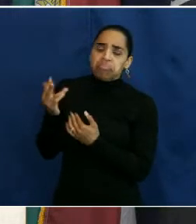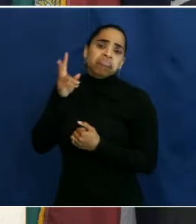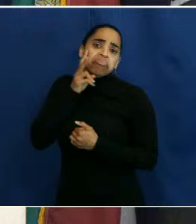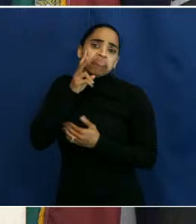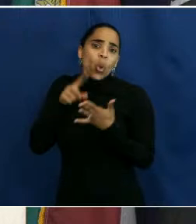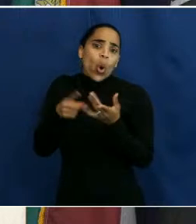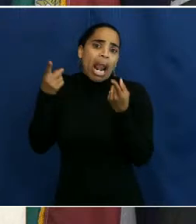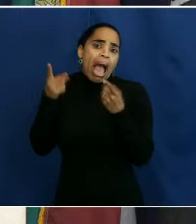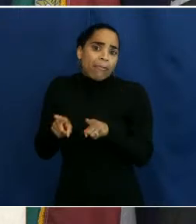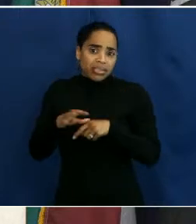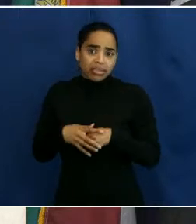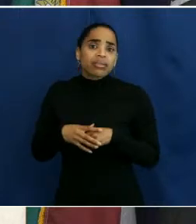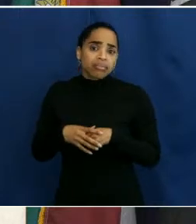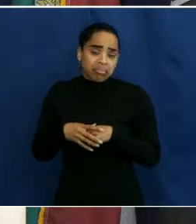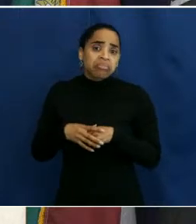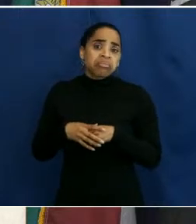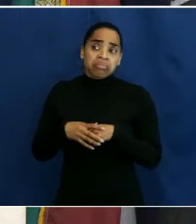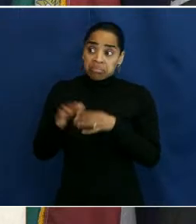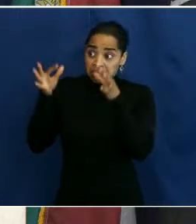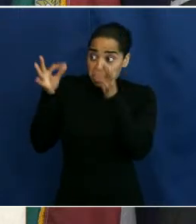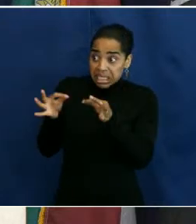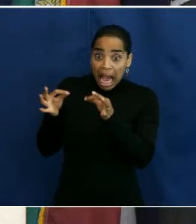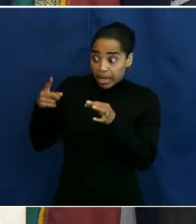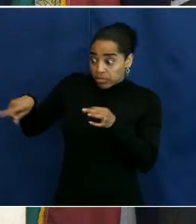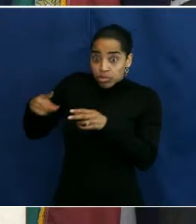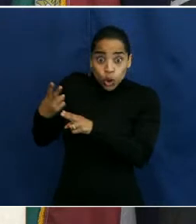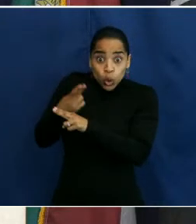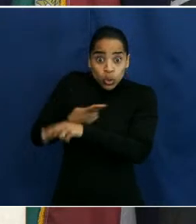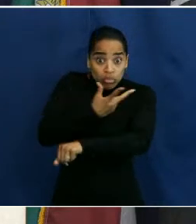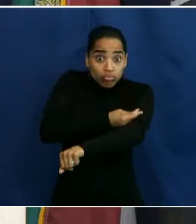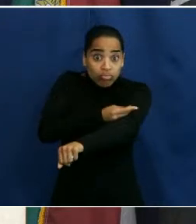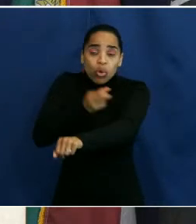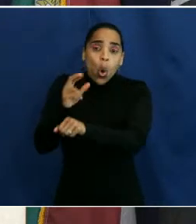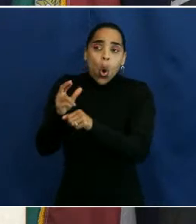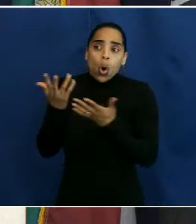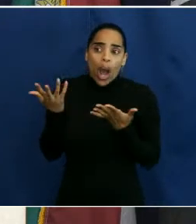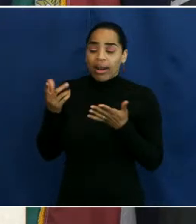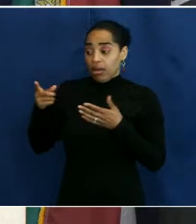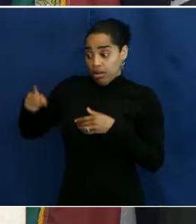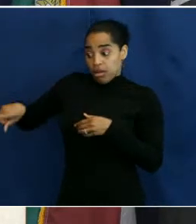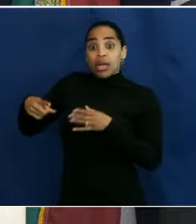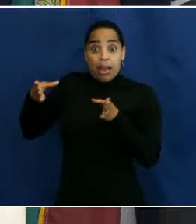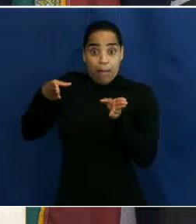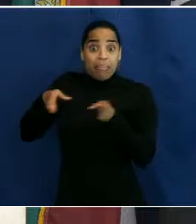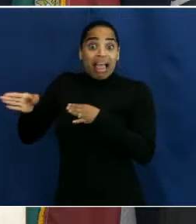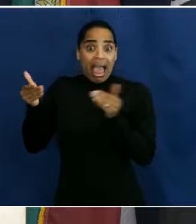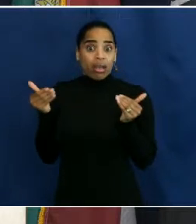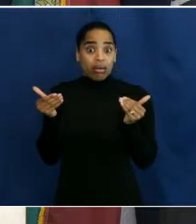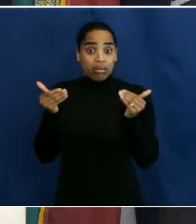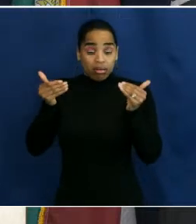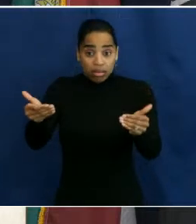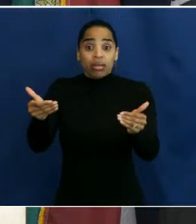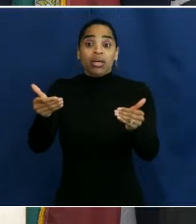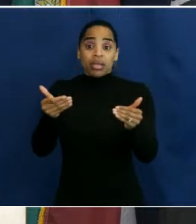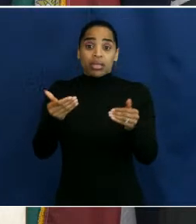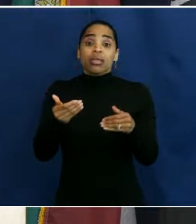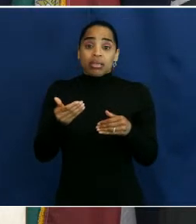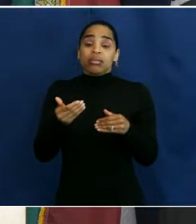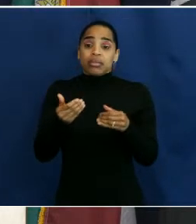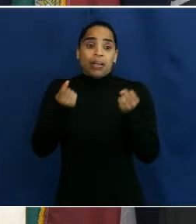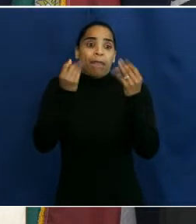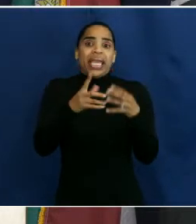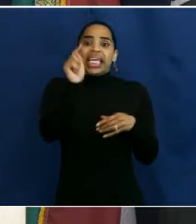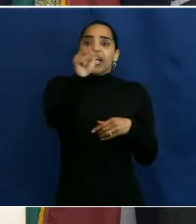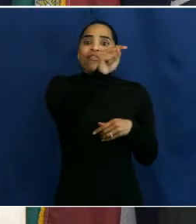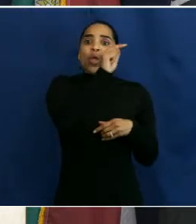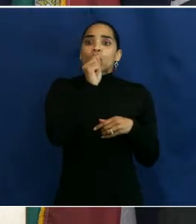those because we don't know what's going to happen, and we will wait and see. Again, those were all planned to move into predominantly a lot of